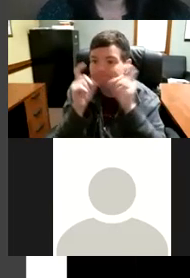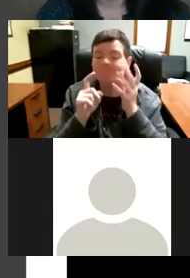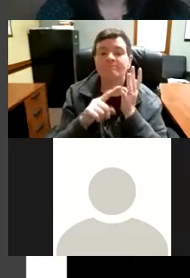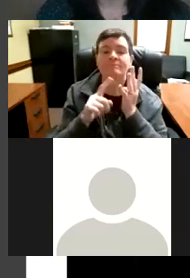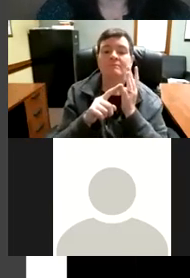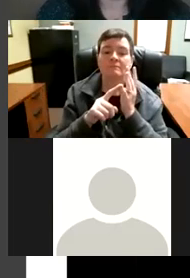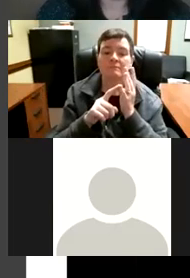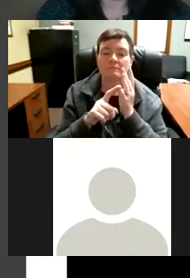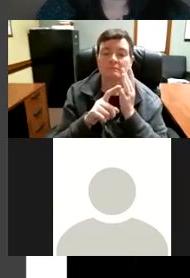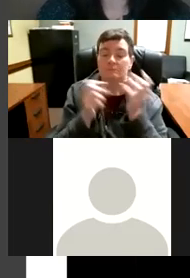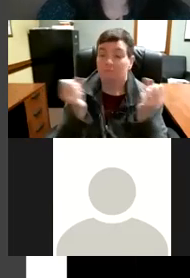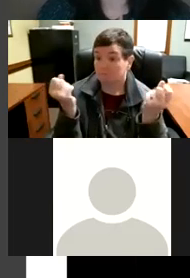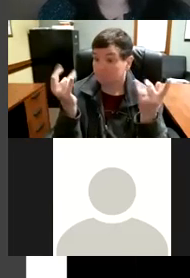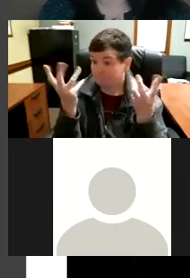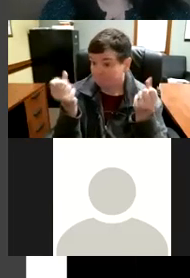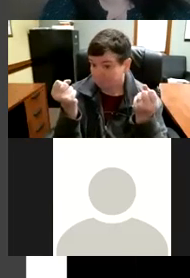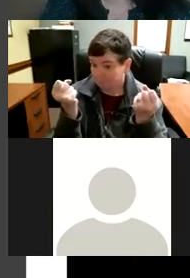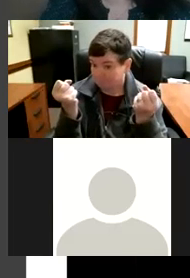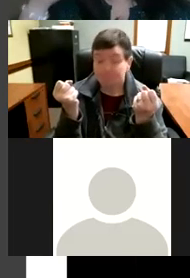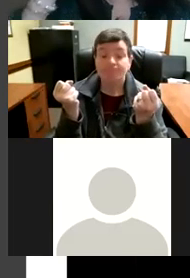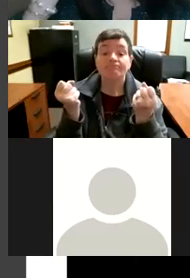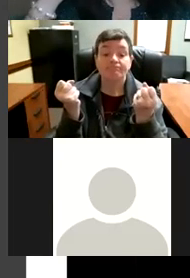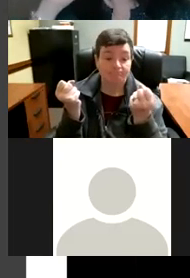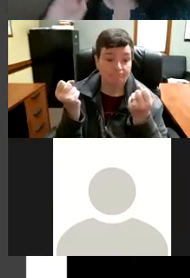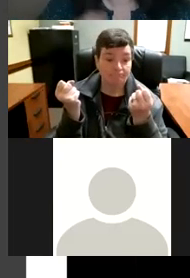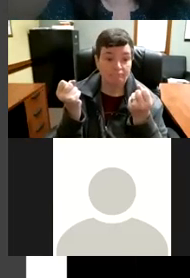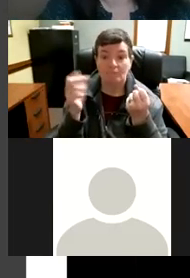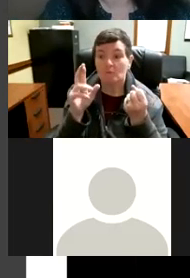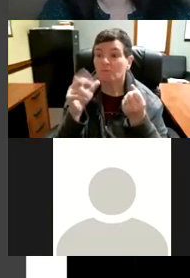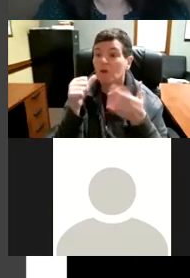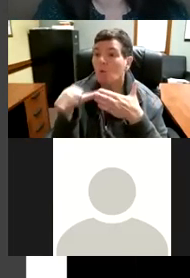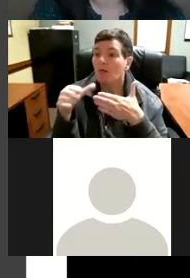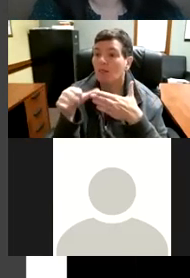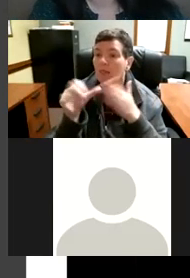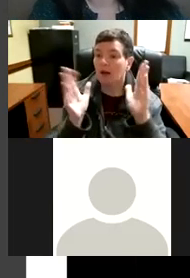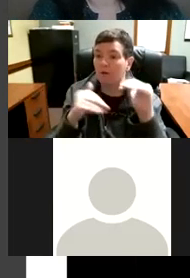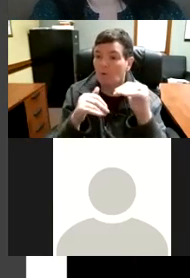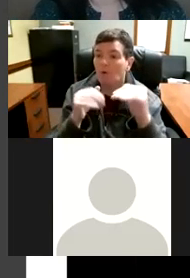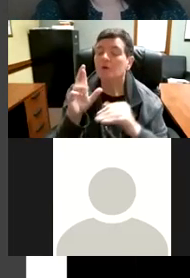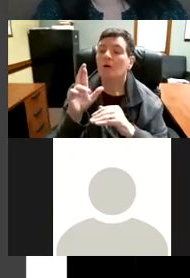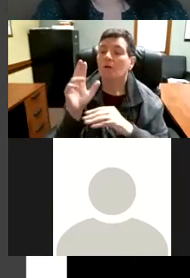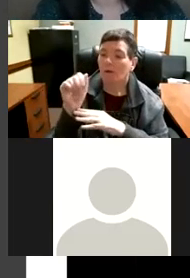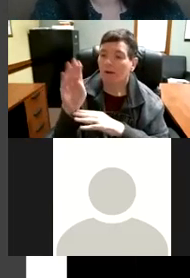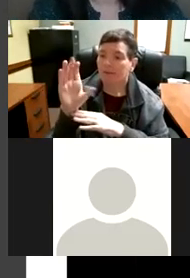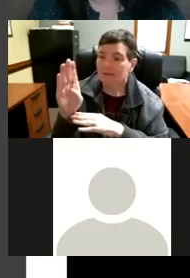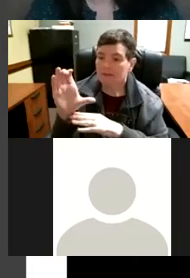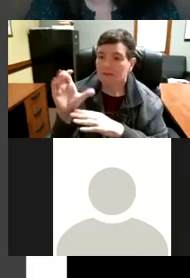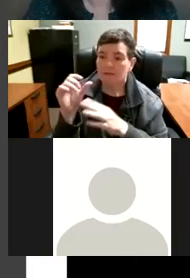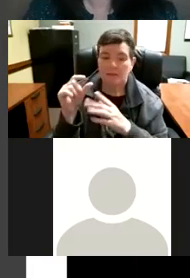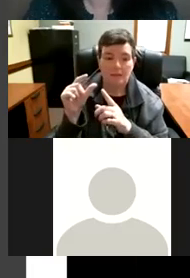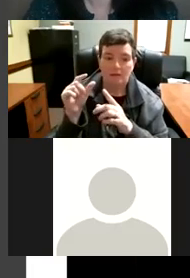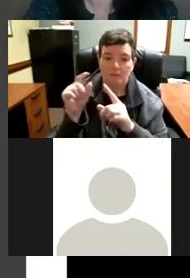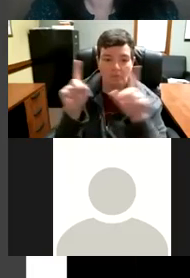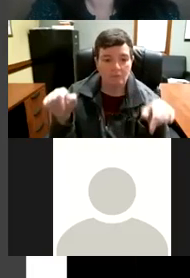expressions. Some people use sign language or letter boards or alphabet boards, photos. As